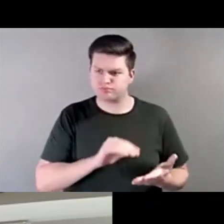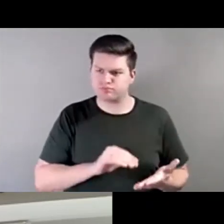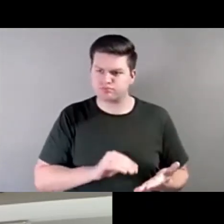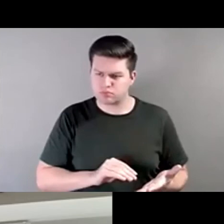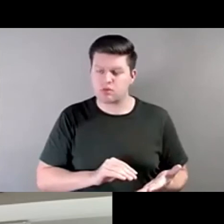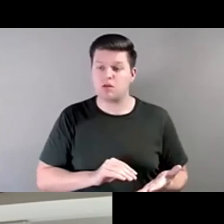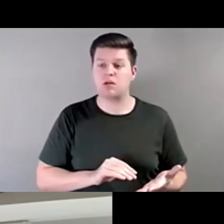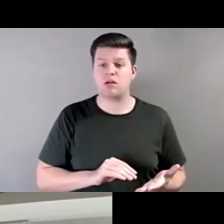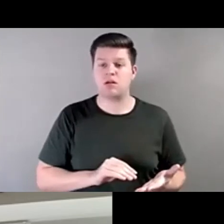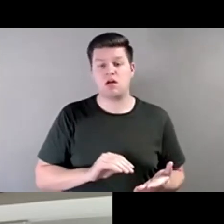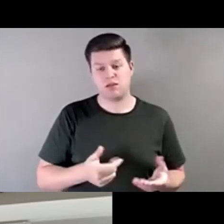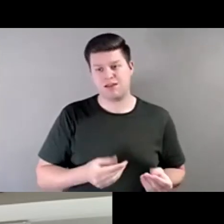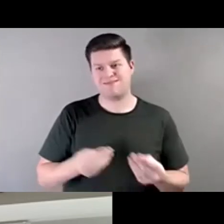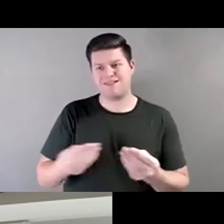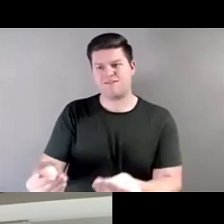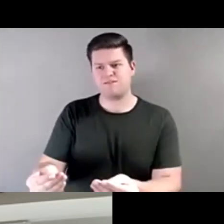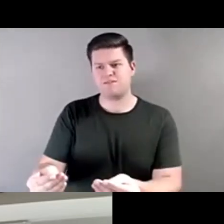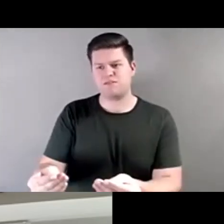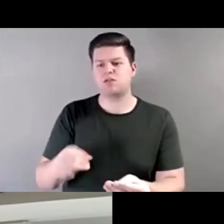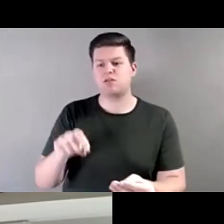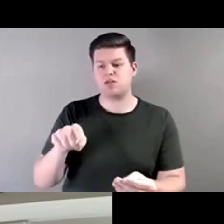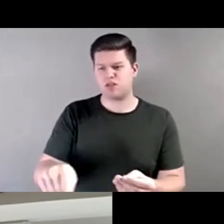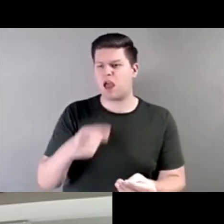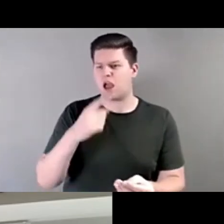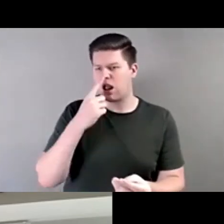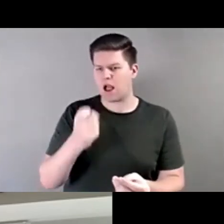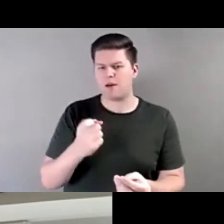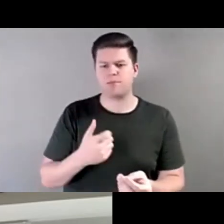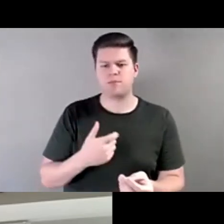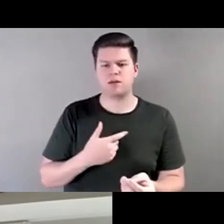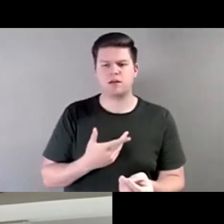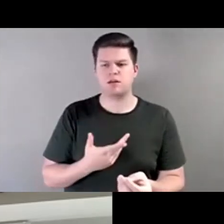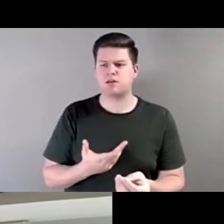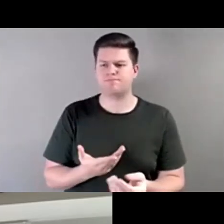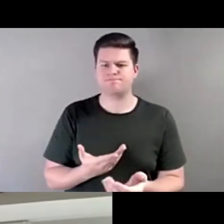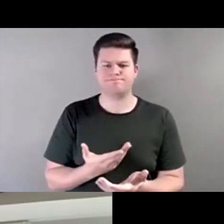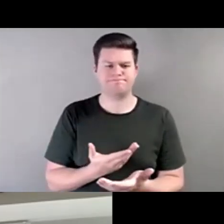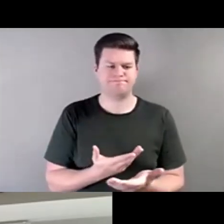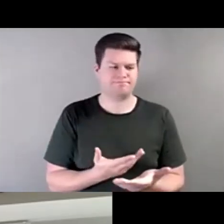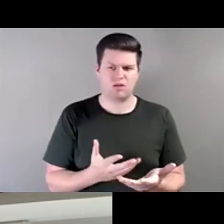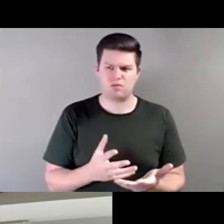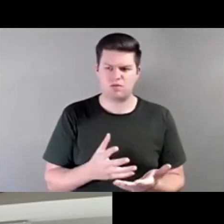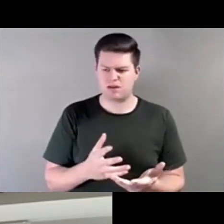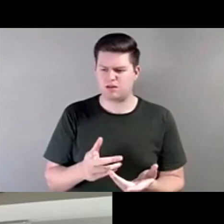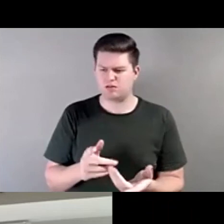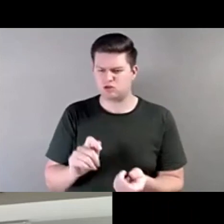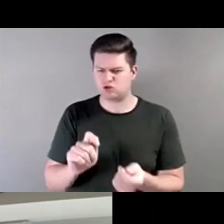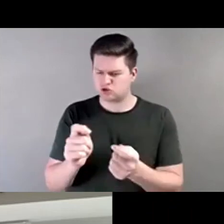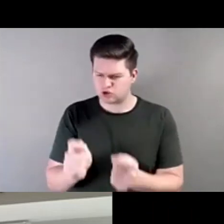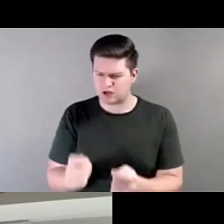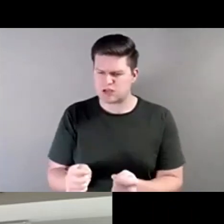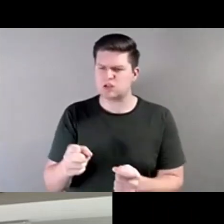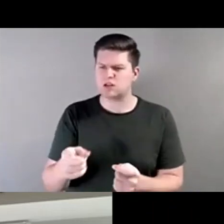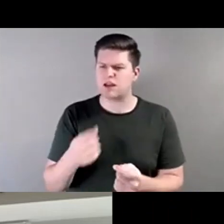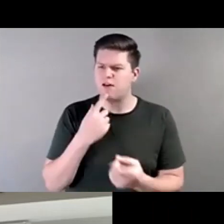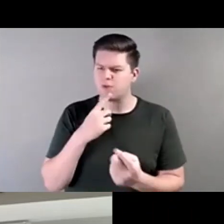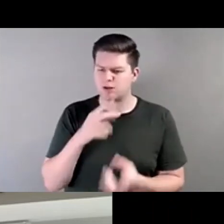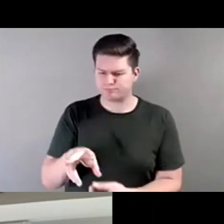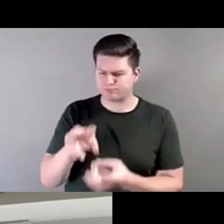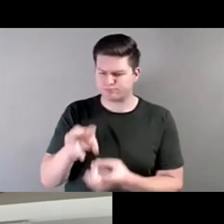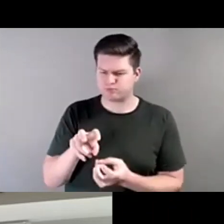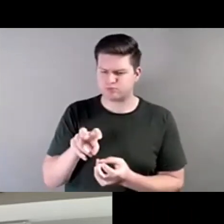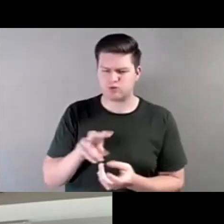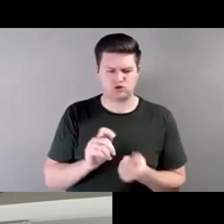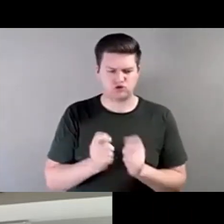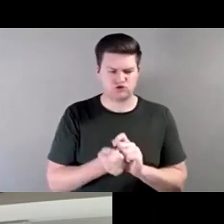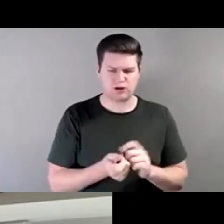could then be translated into codes that could be put onto a card. And